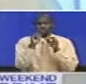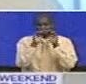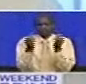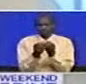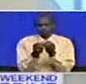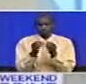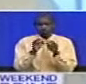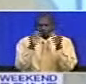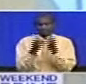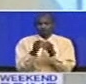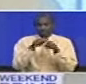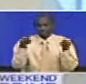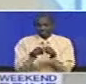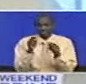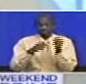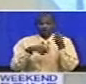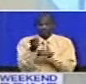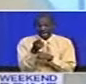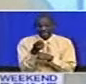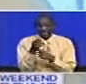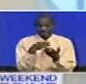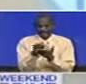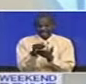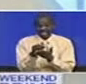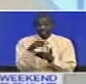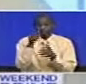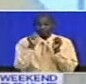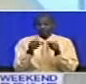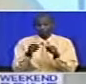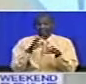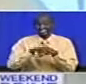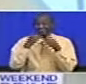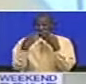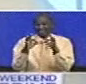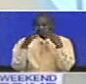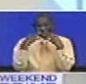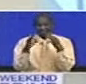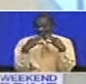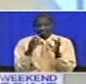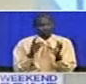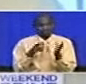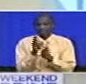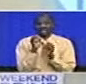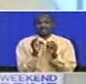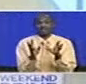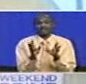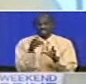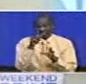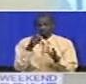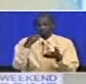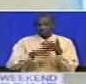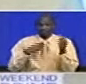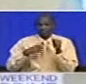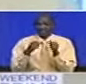boxes which Kenyans can buy and be able to receive all the free-to-air channels. These ones will cost